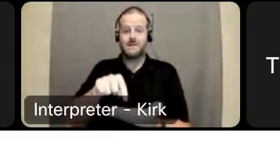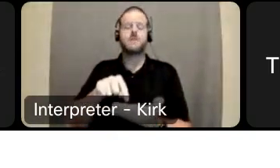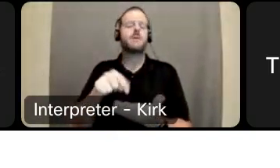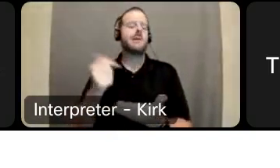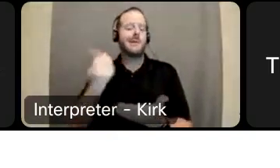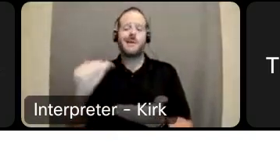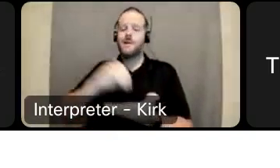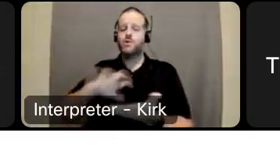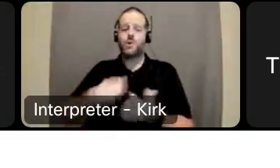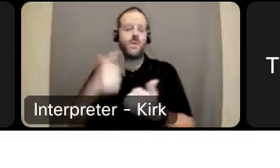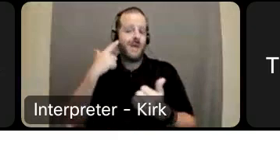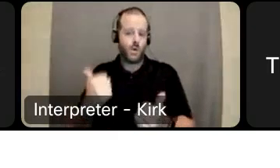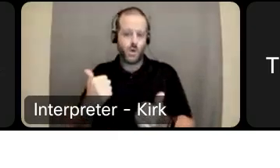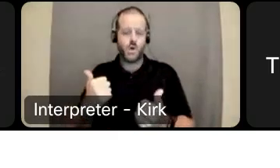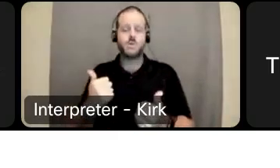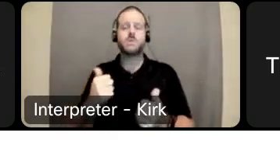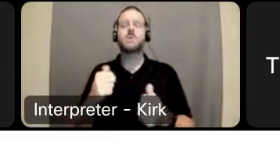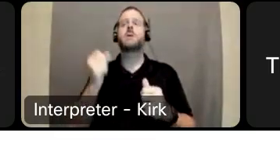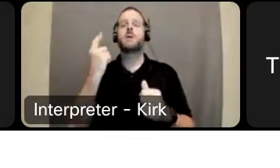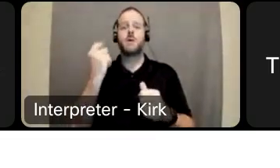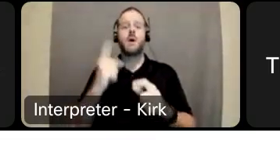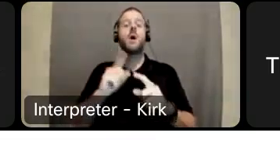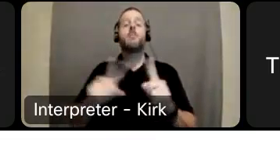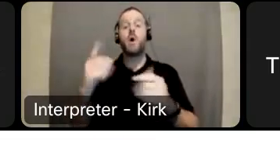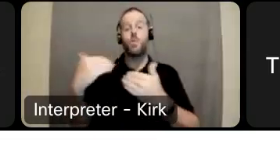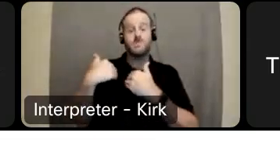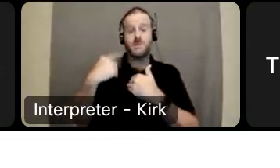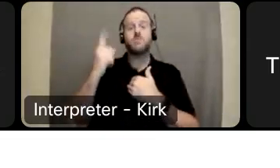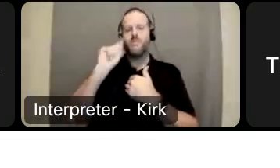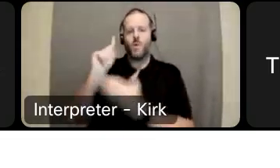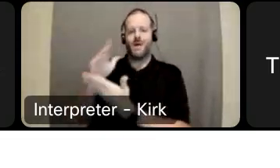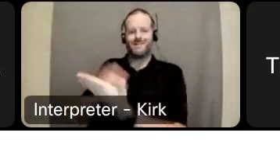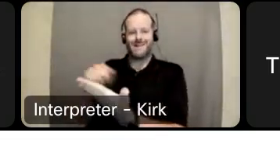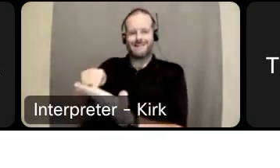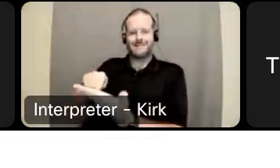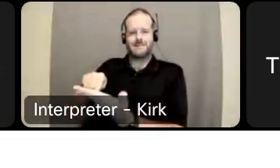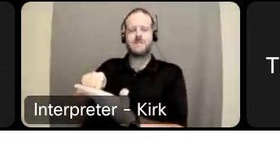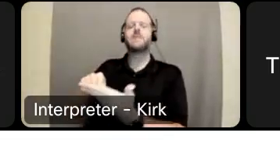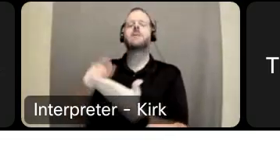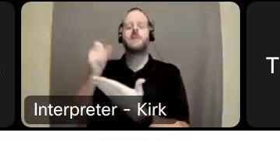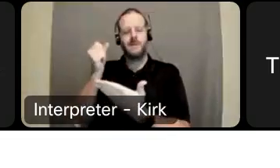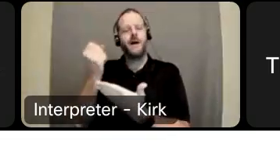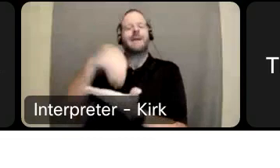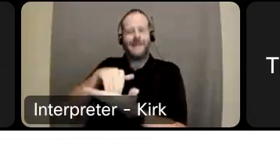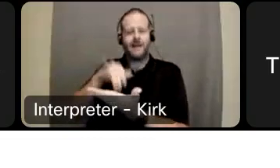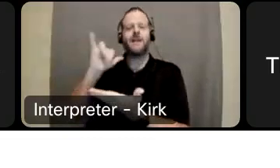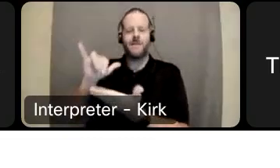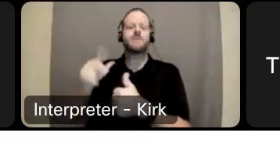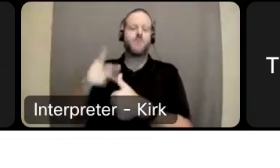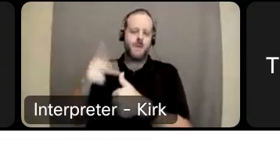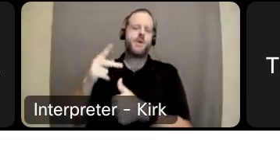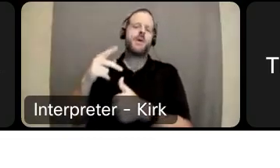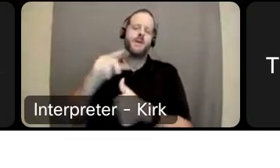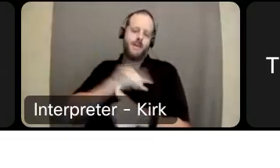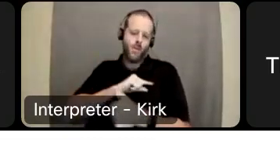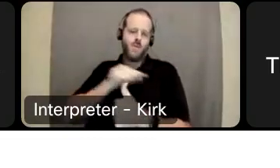loss, but you're going to be responsible only for the ones on your list, and those again are the kids that have primary eligibility as deaf or hard of